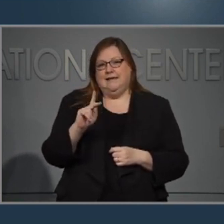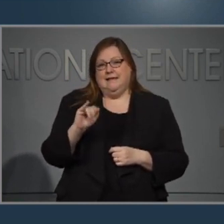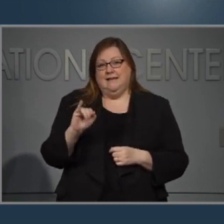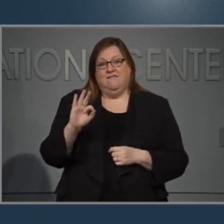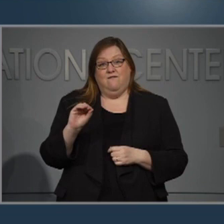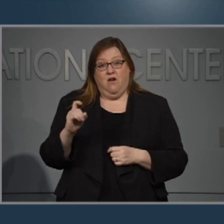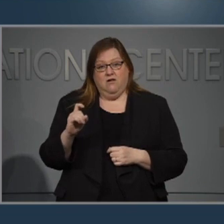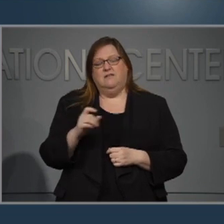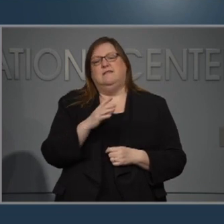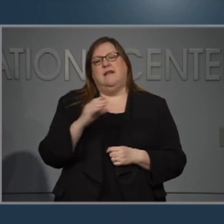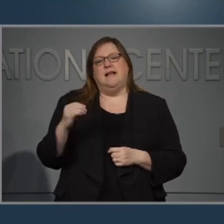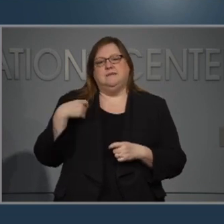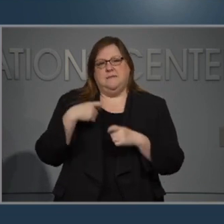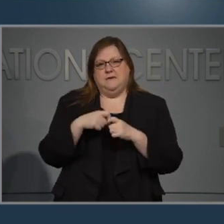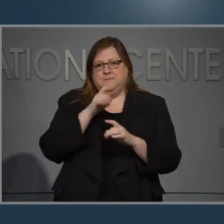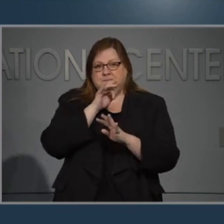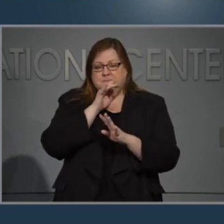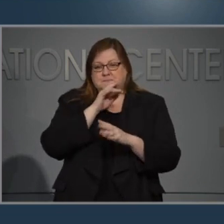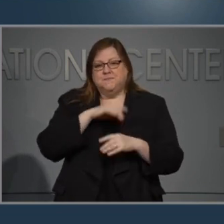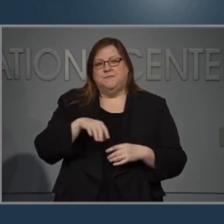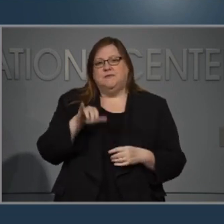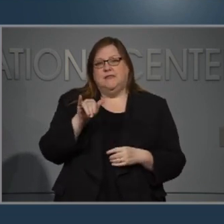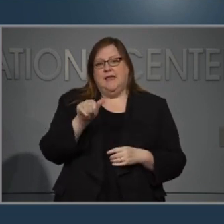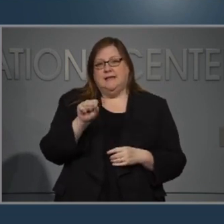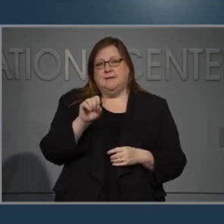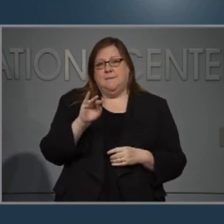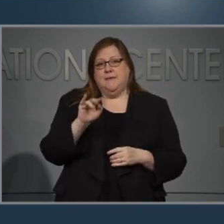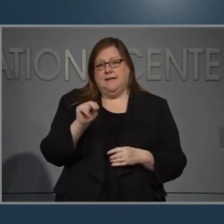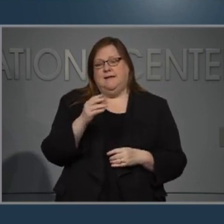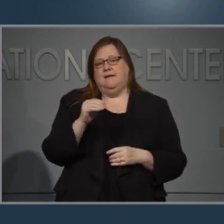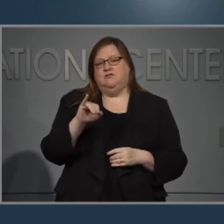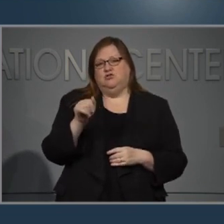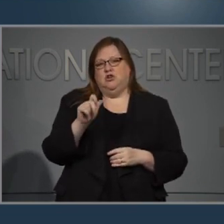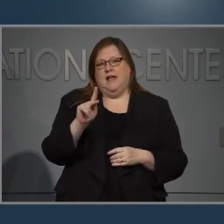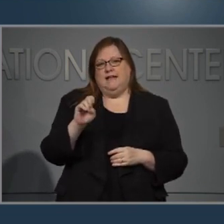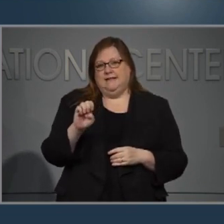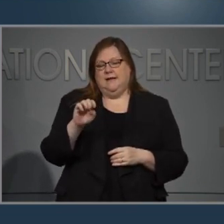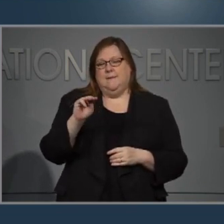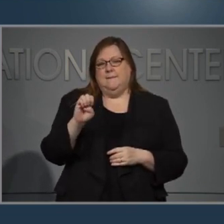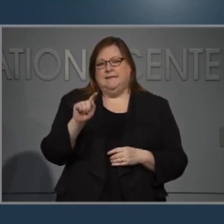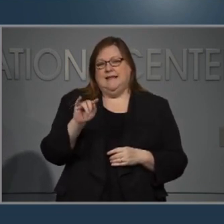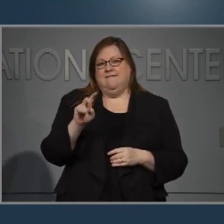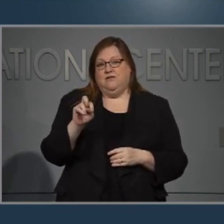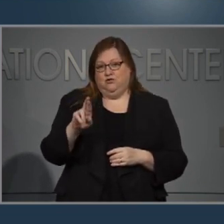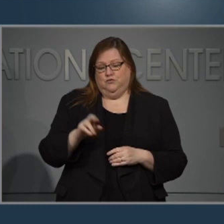start with a rundown of our numbers as of this morning. There were